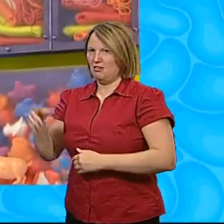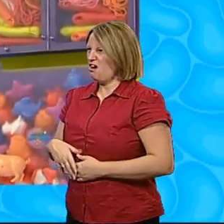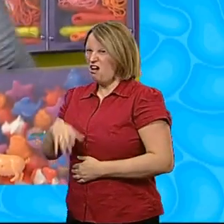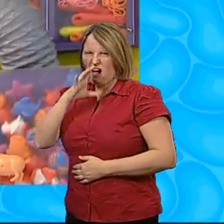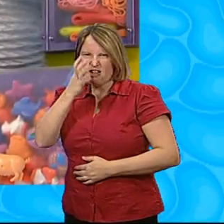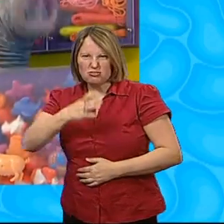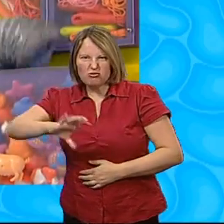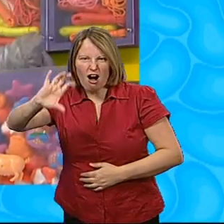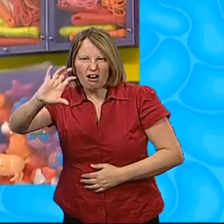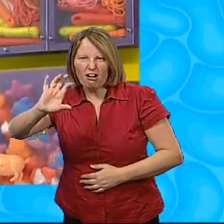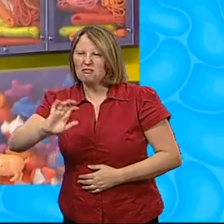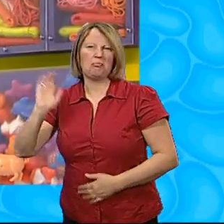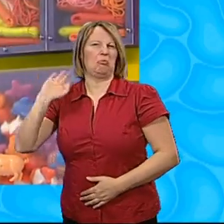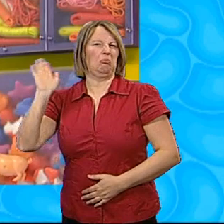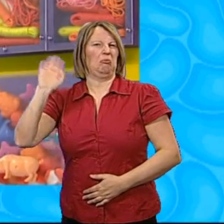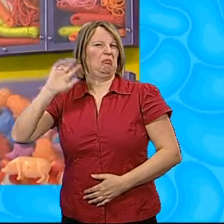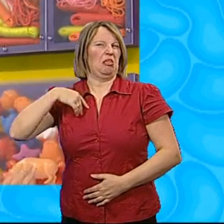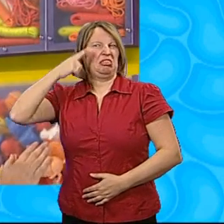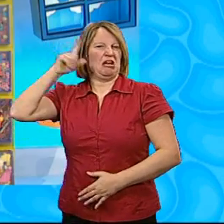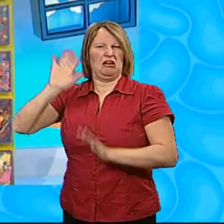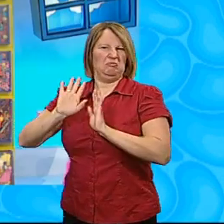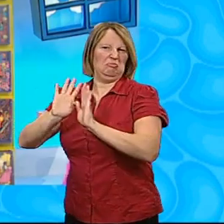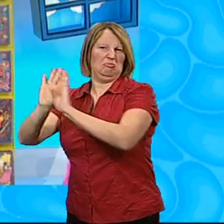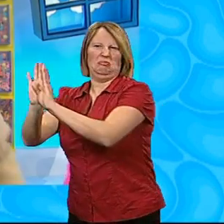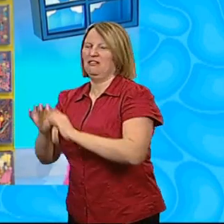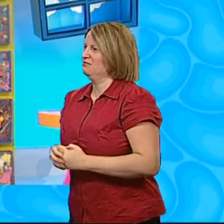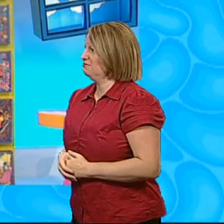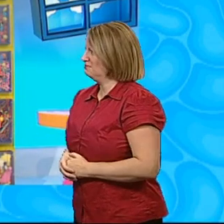Elephant trunk? No, I don't think we need that.